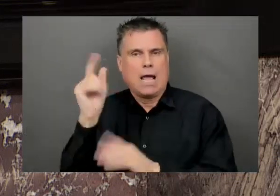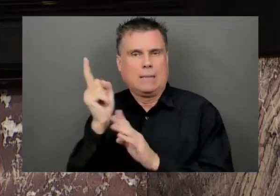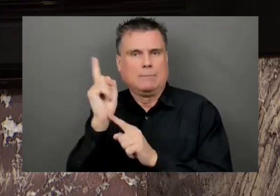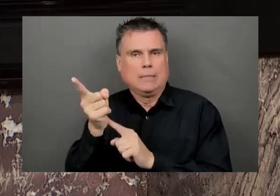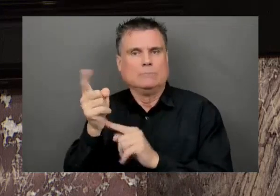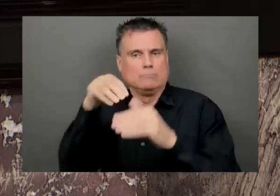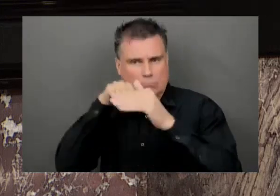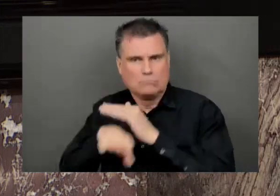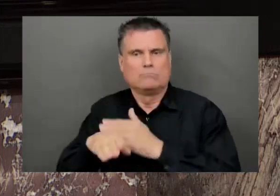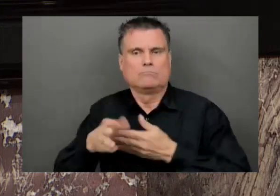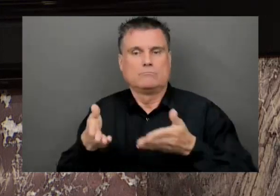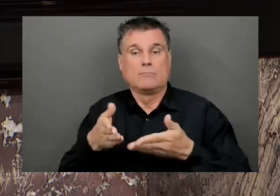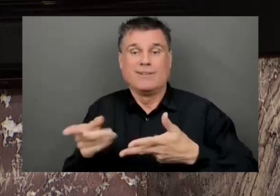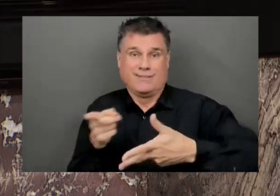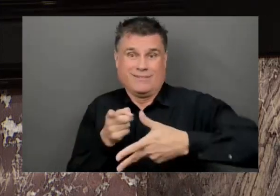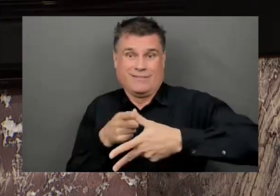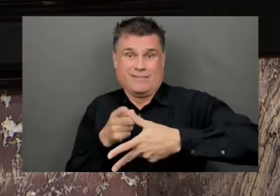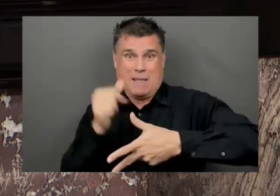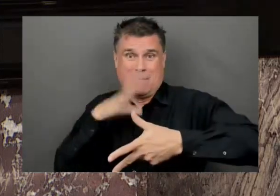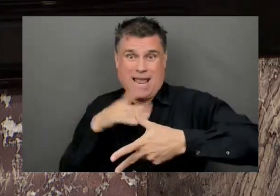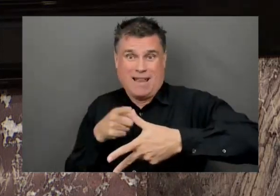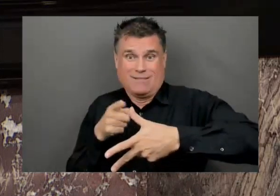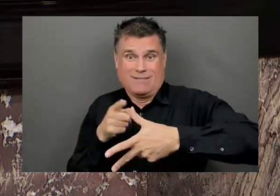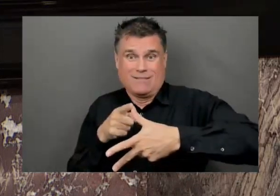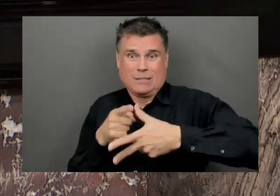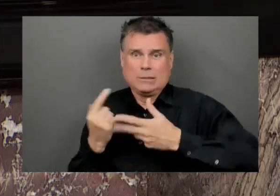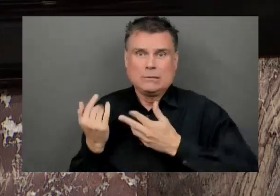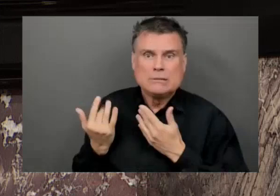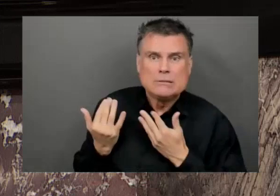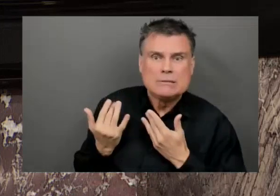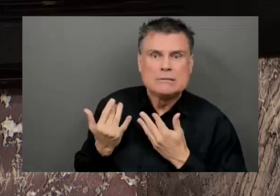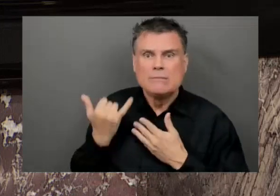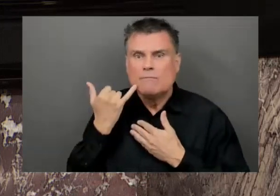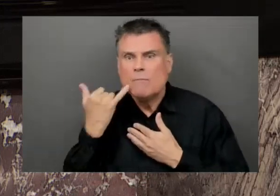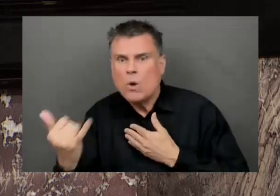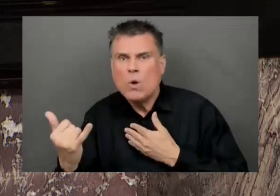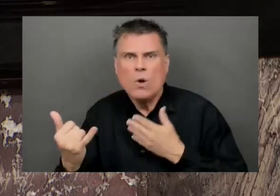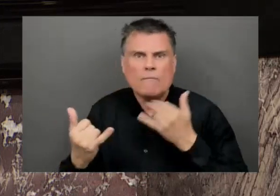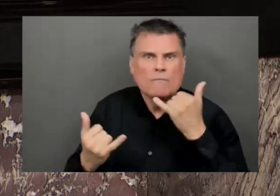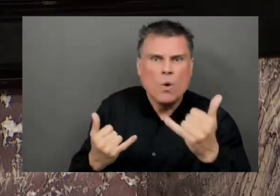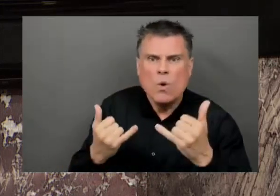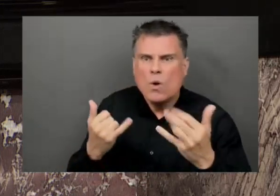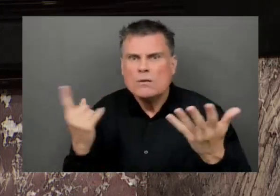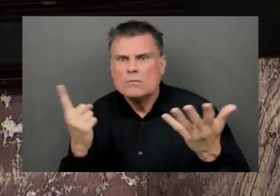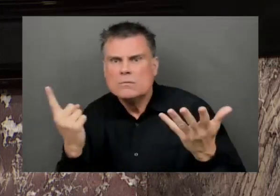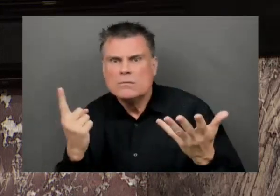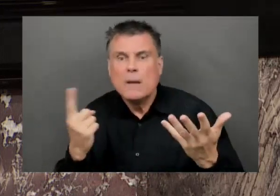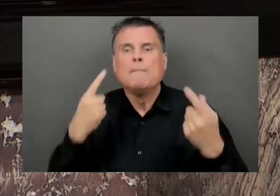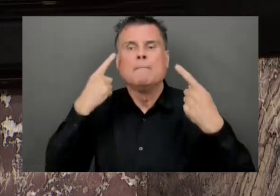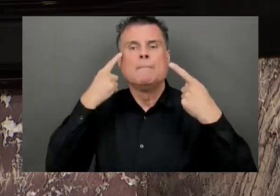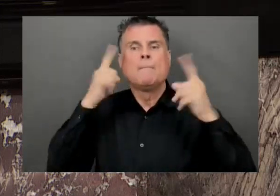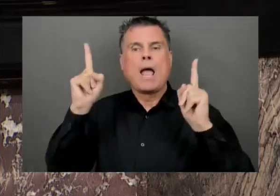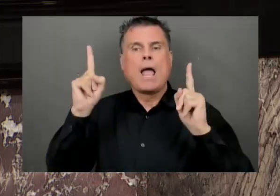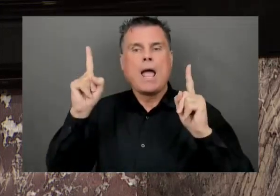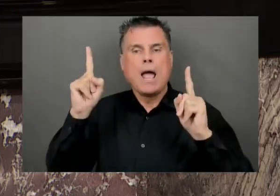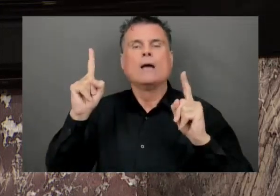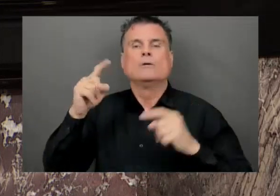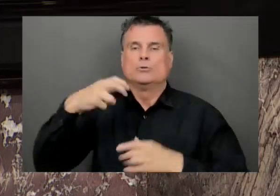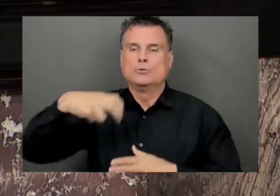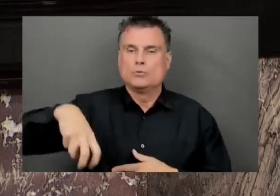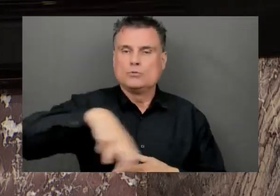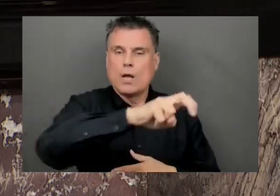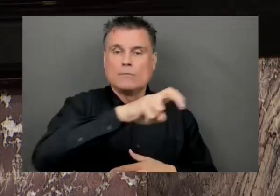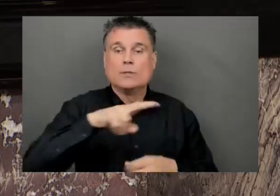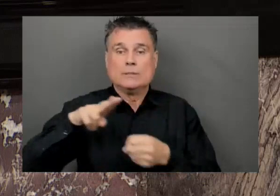to be transferred from Nanaimo to Victoria. Please. He was delivered 8 to 9 hours later, and he now has permanent